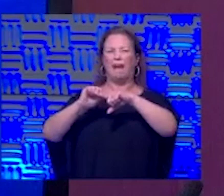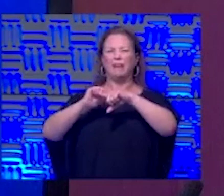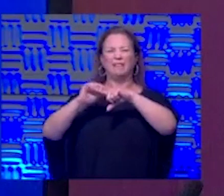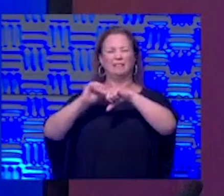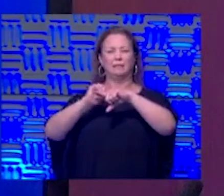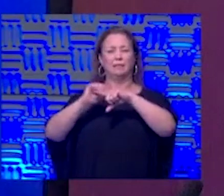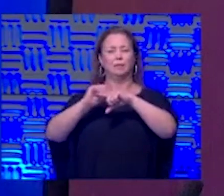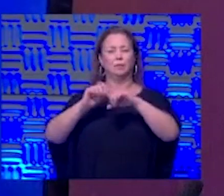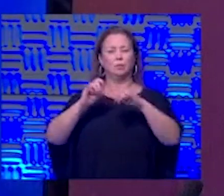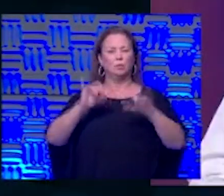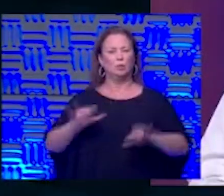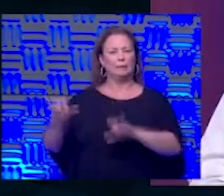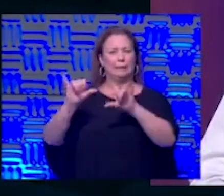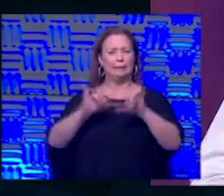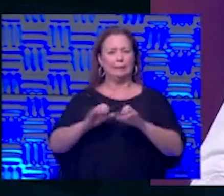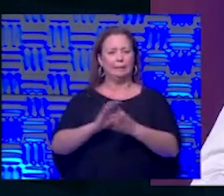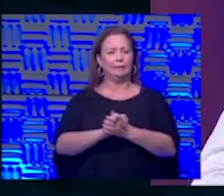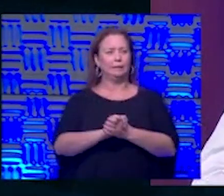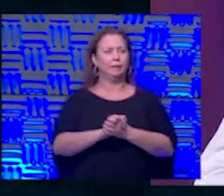routine?